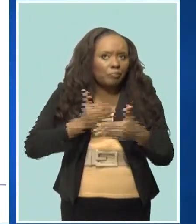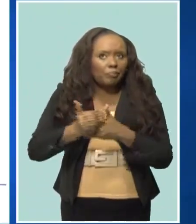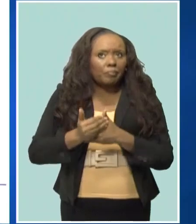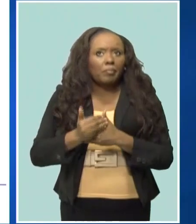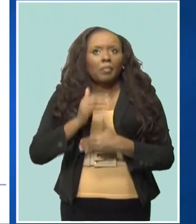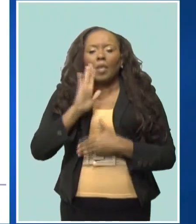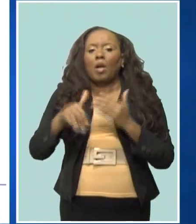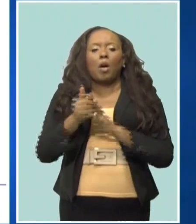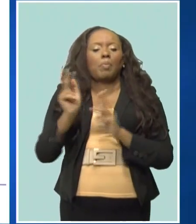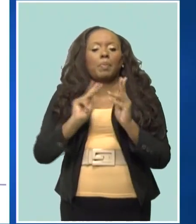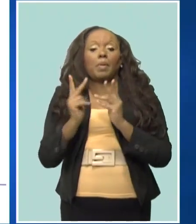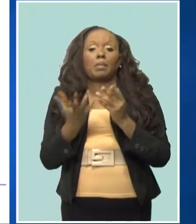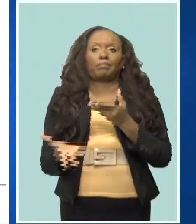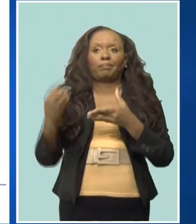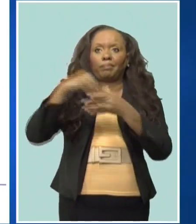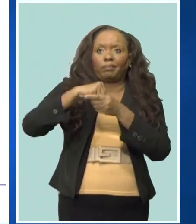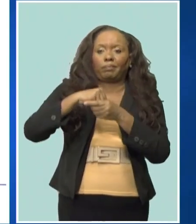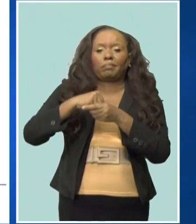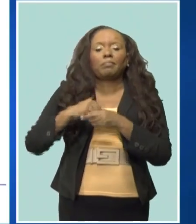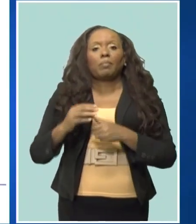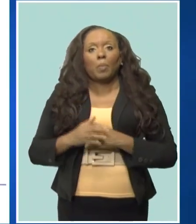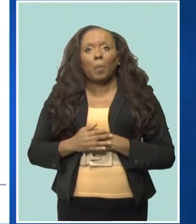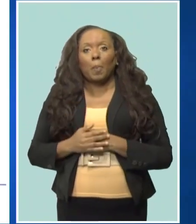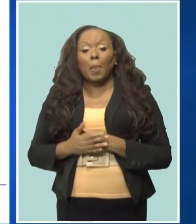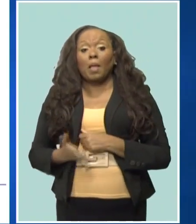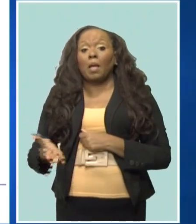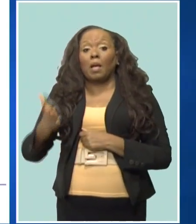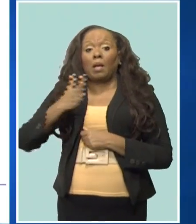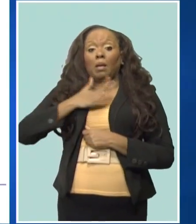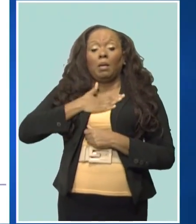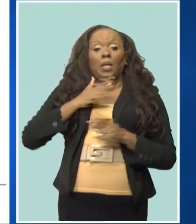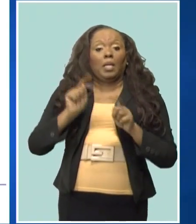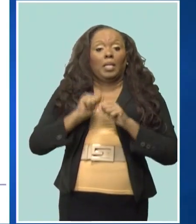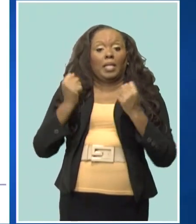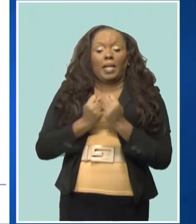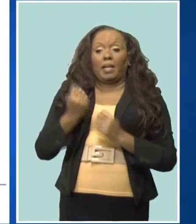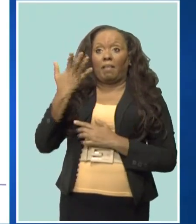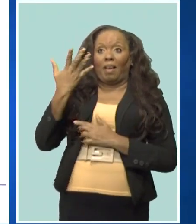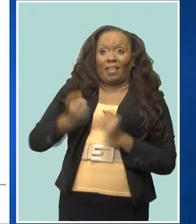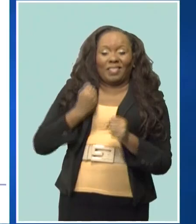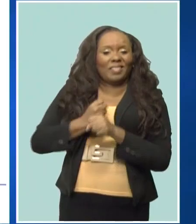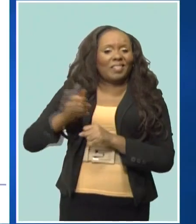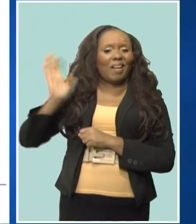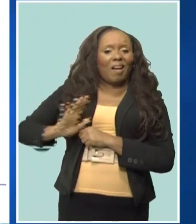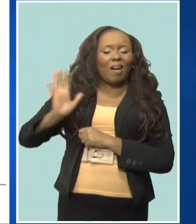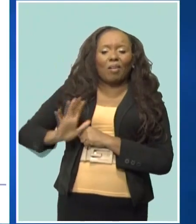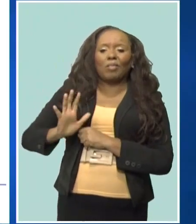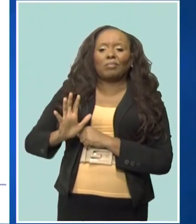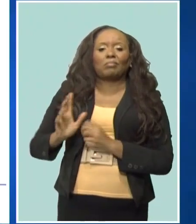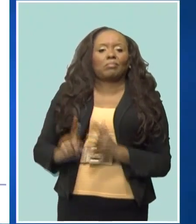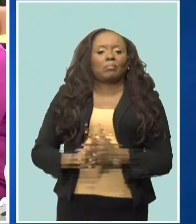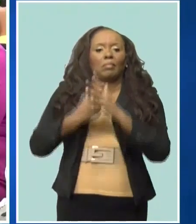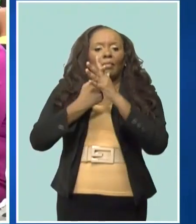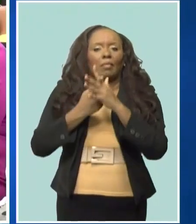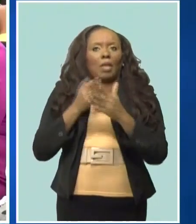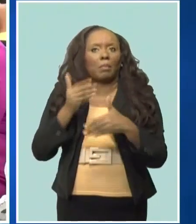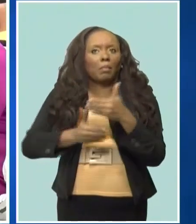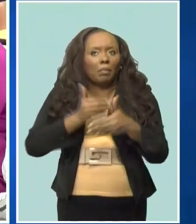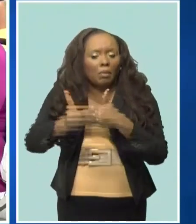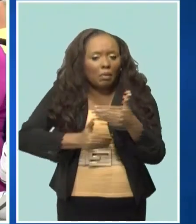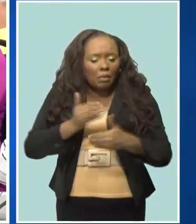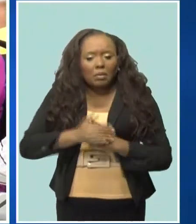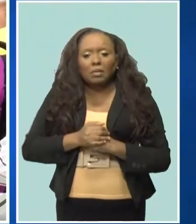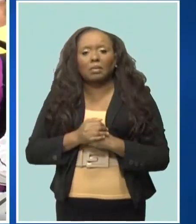I know that my team 5 years ago got involved in the process of supporting this